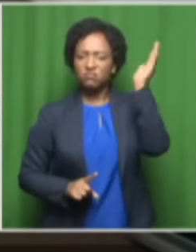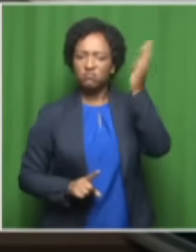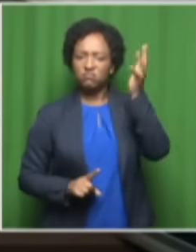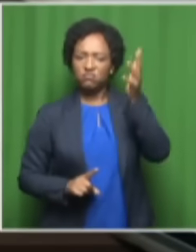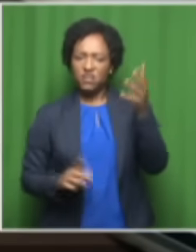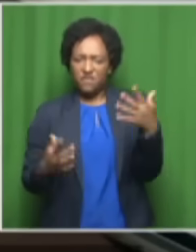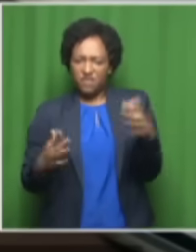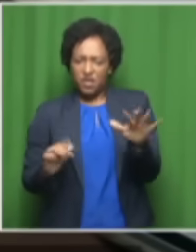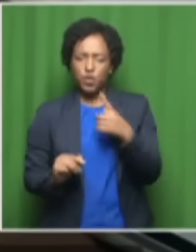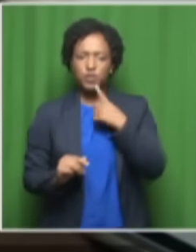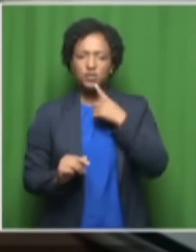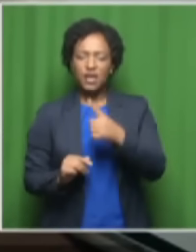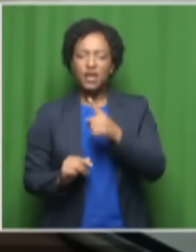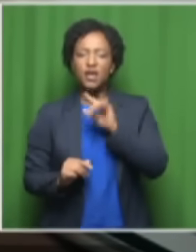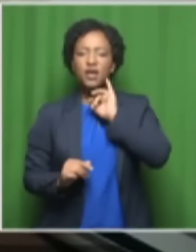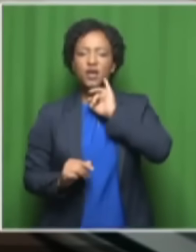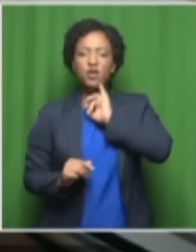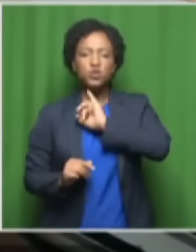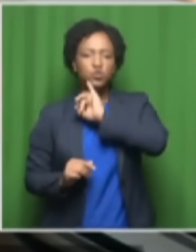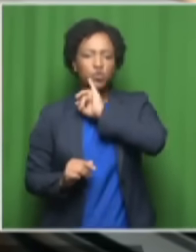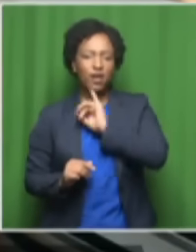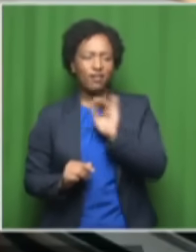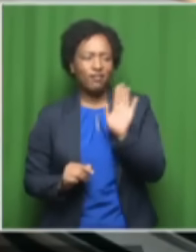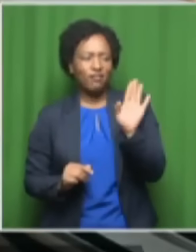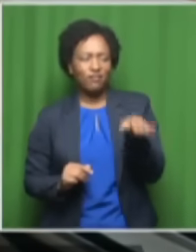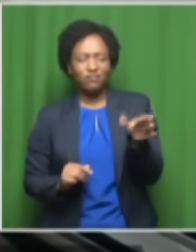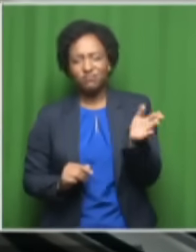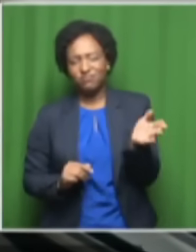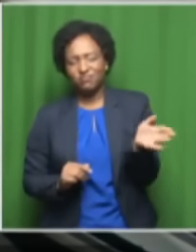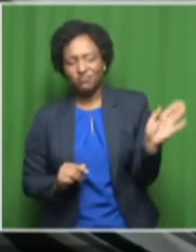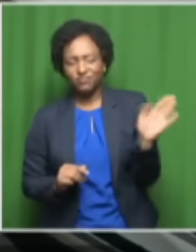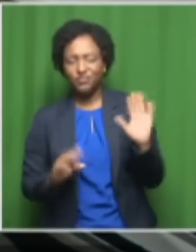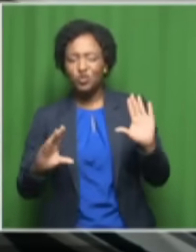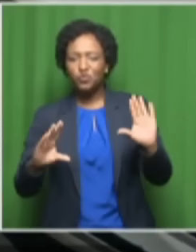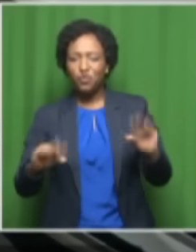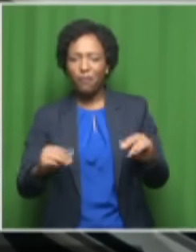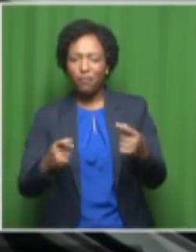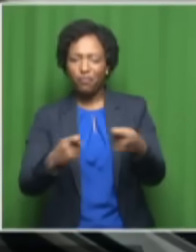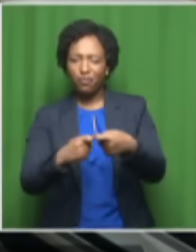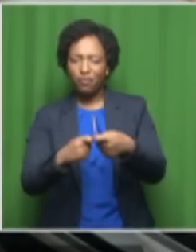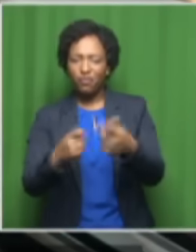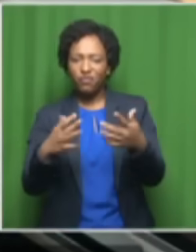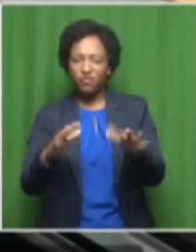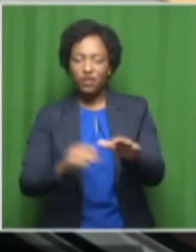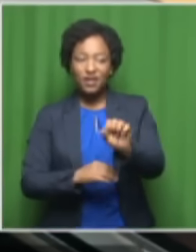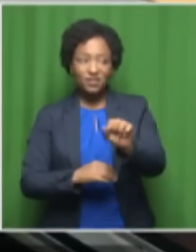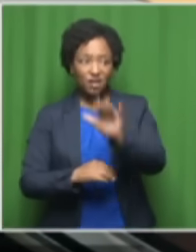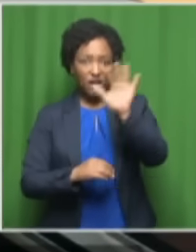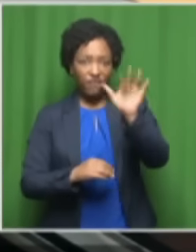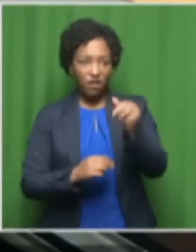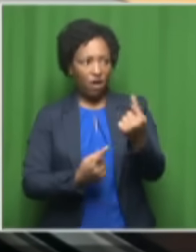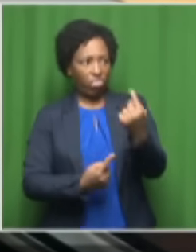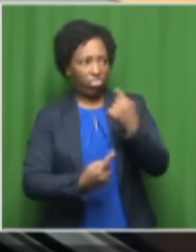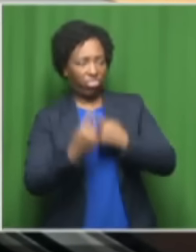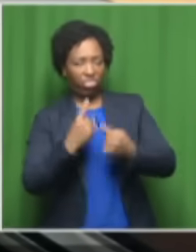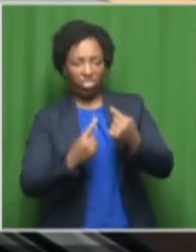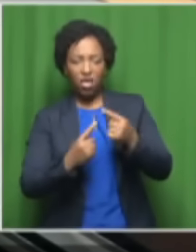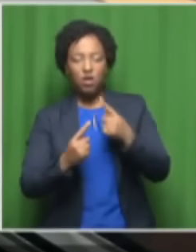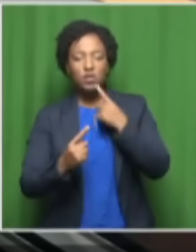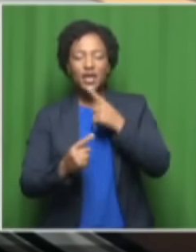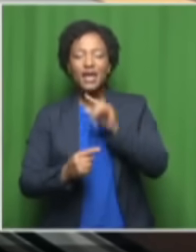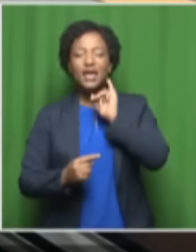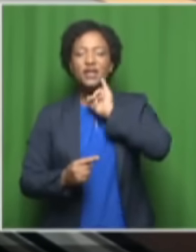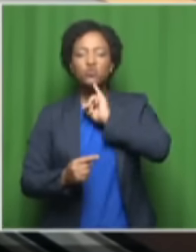Israel defiantly brushes aside calls for a ceasefire, blasted South Africa's allegations that Israel is committing